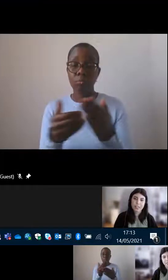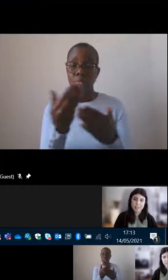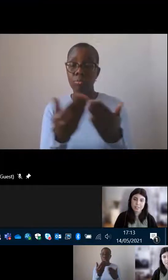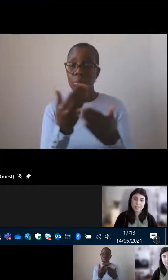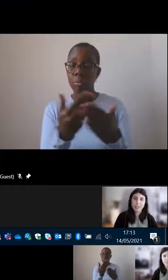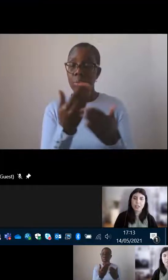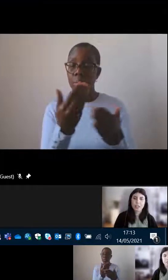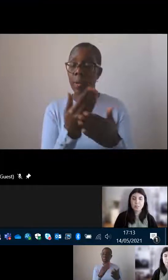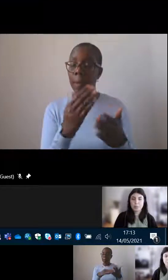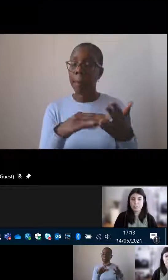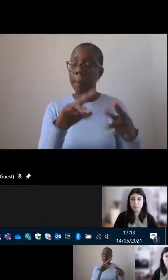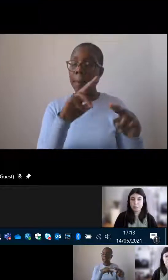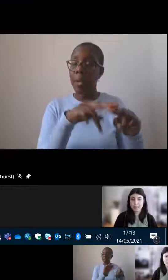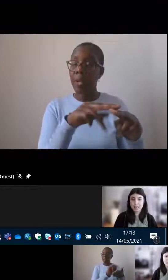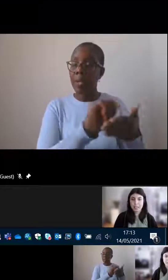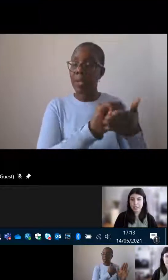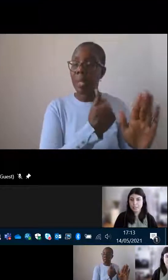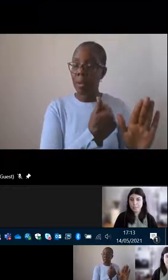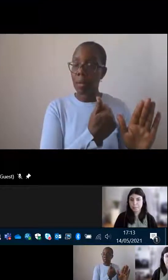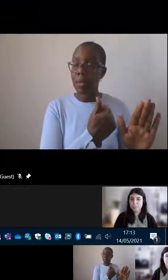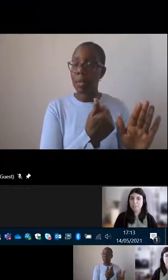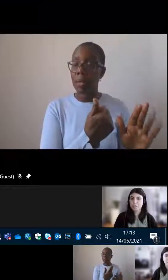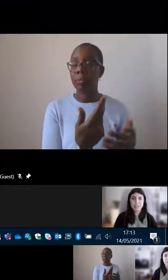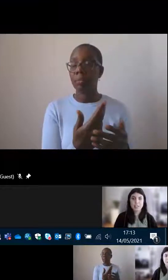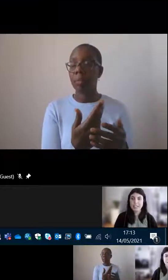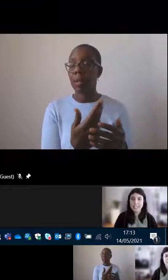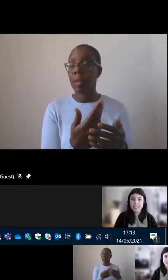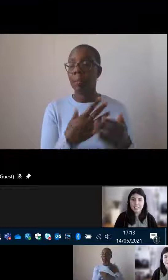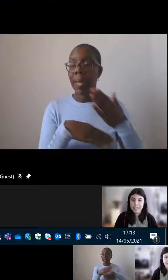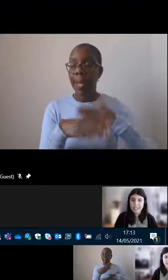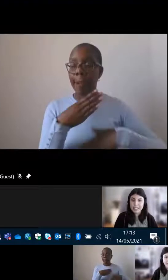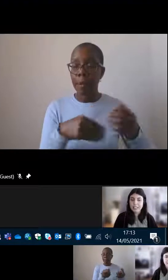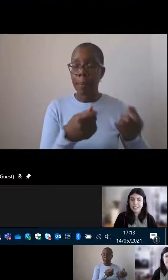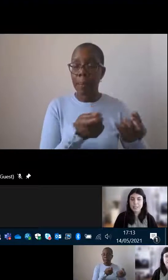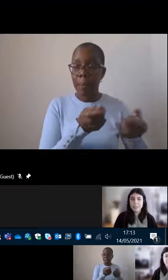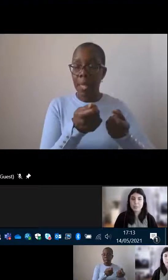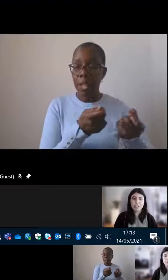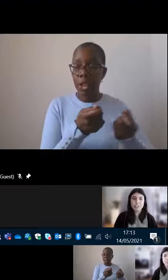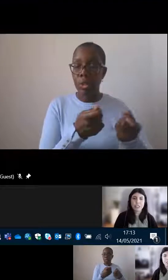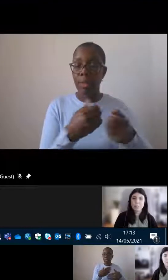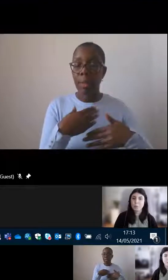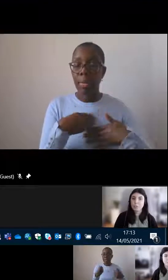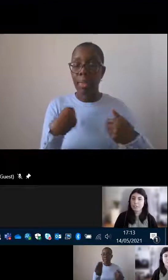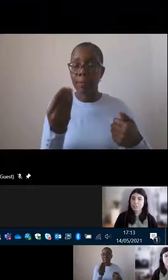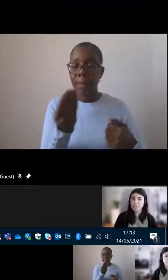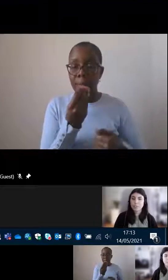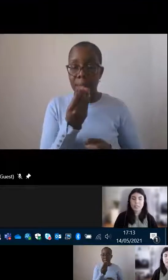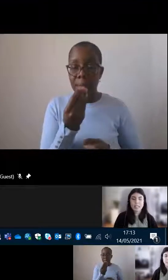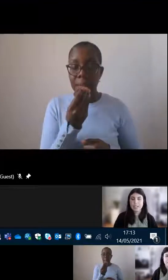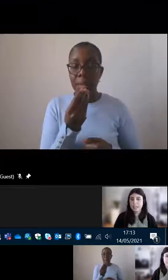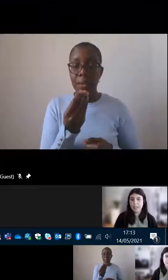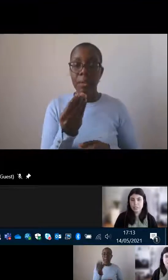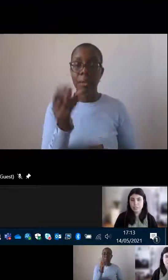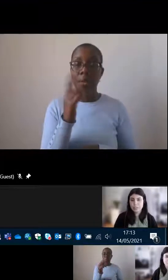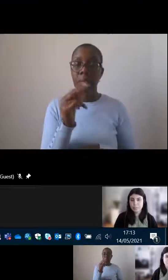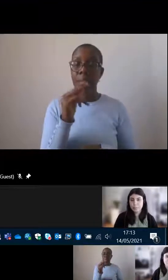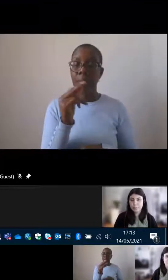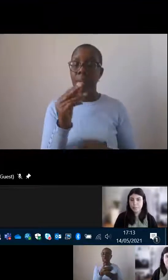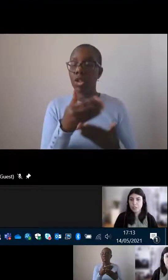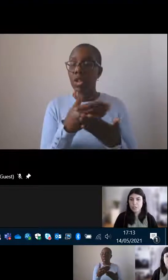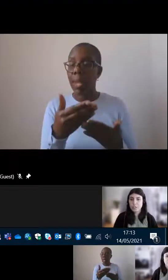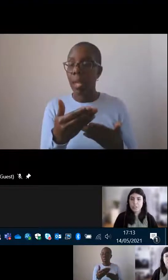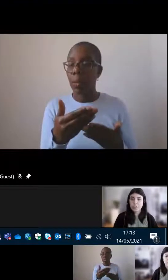offering advice around managing behaviour, managing healthy eating, speech and language, or anything